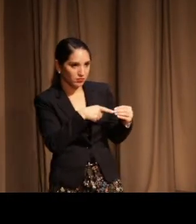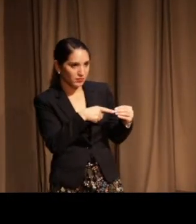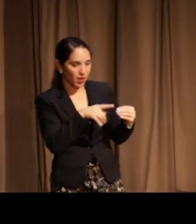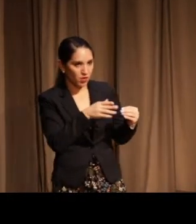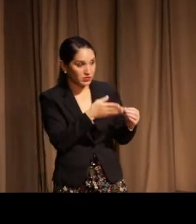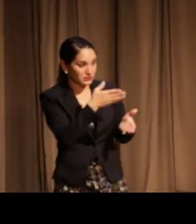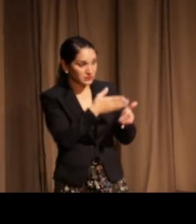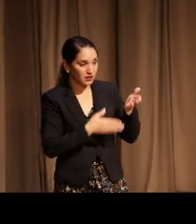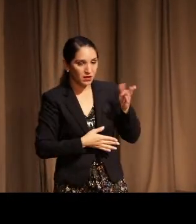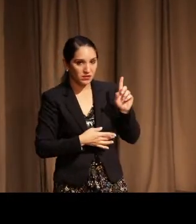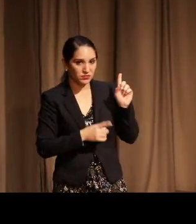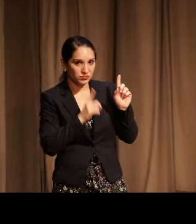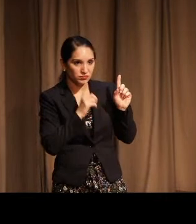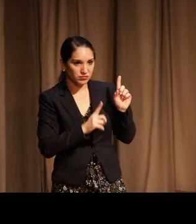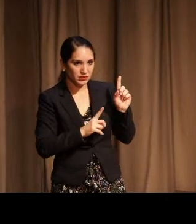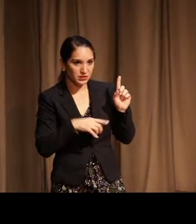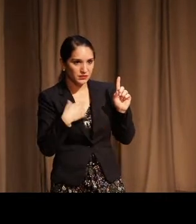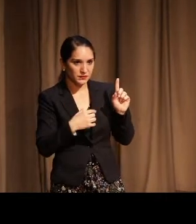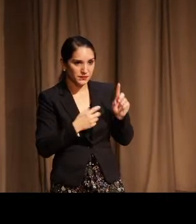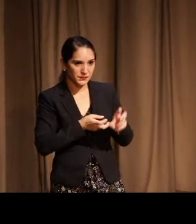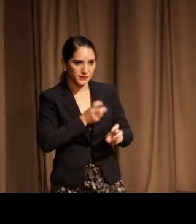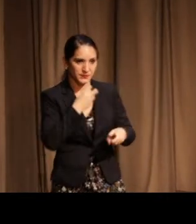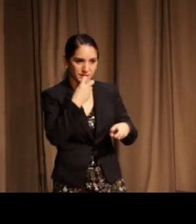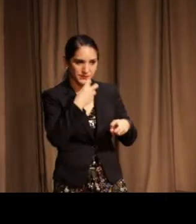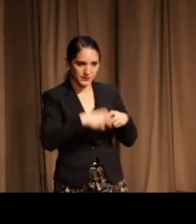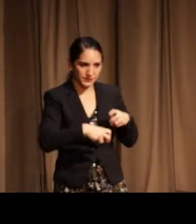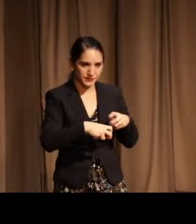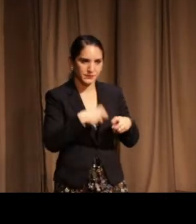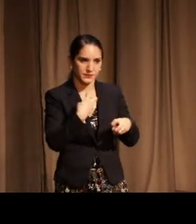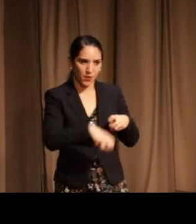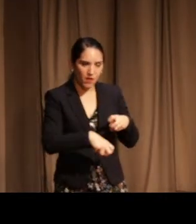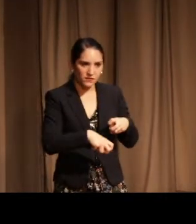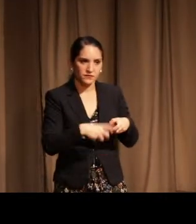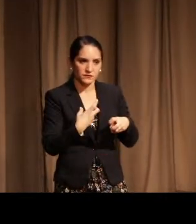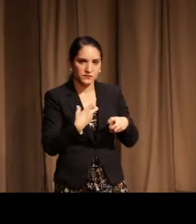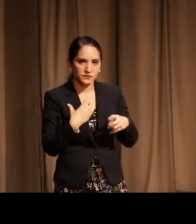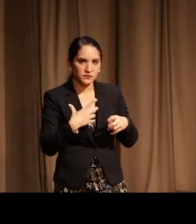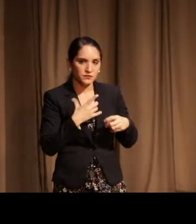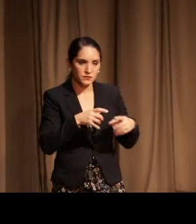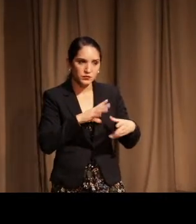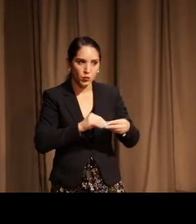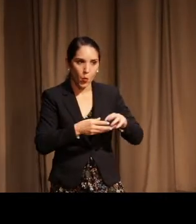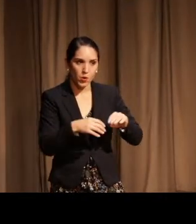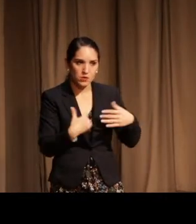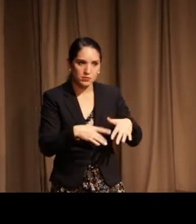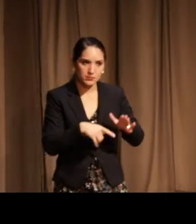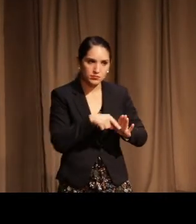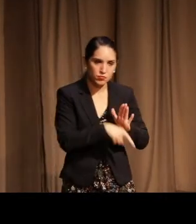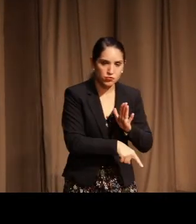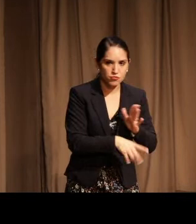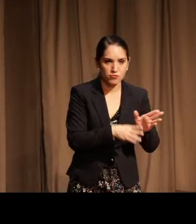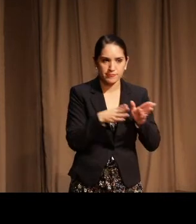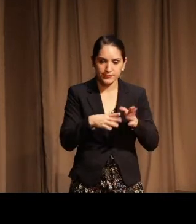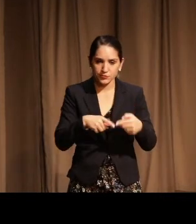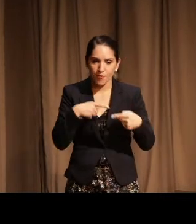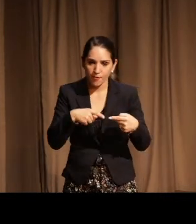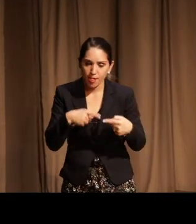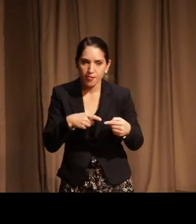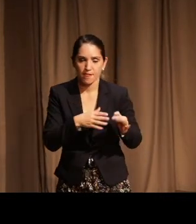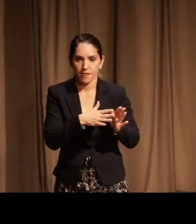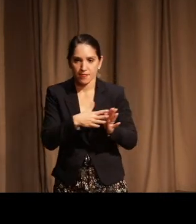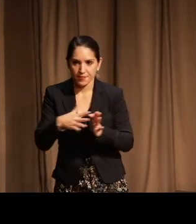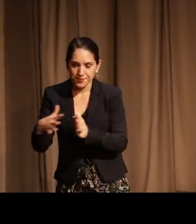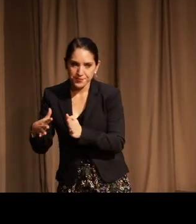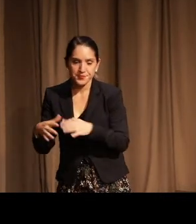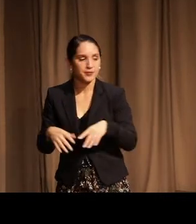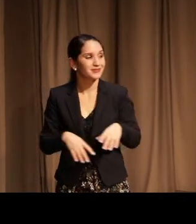these are really harsh stories, right? With assassinations, murders, and the struggles that they go through. But you